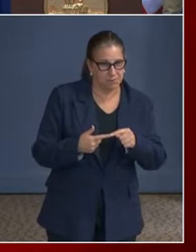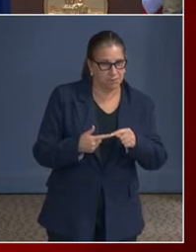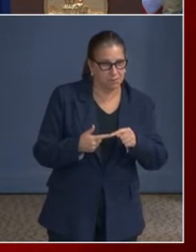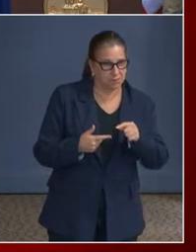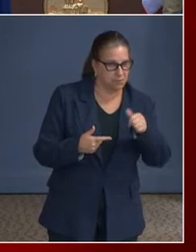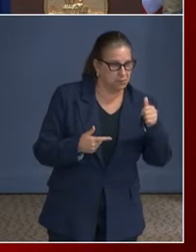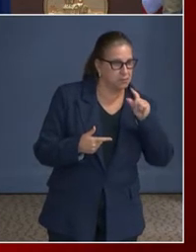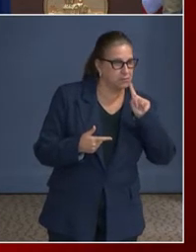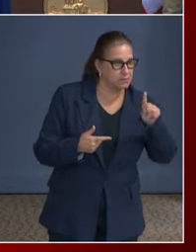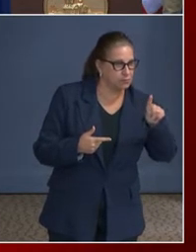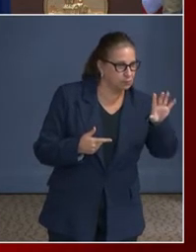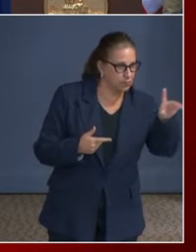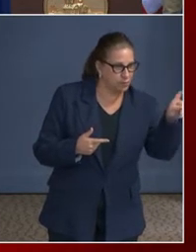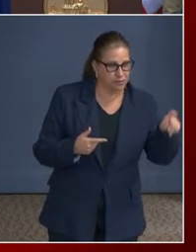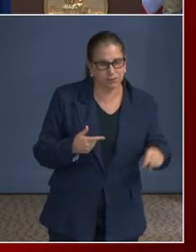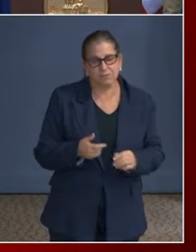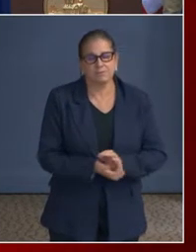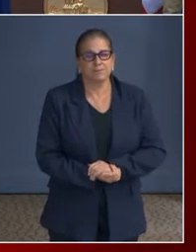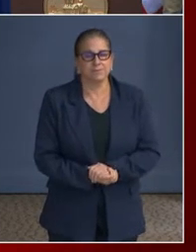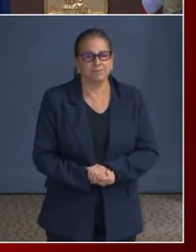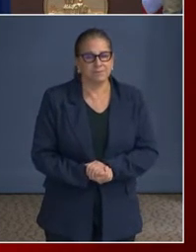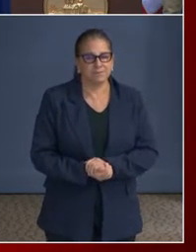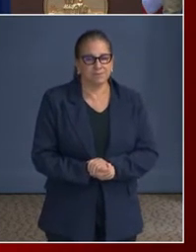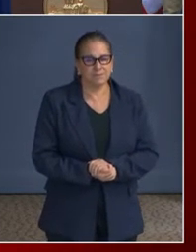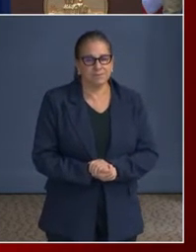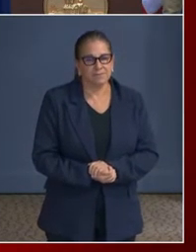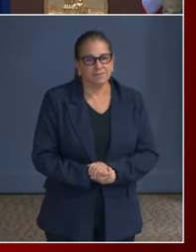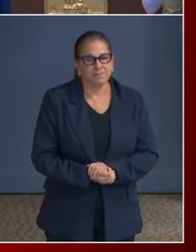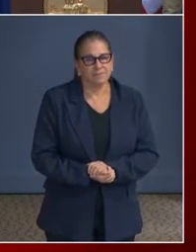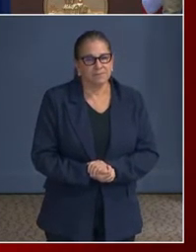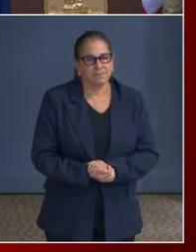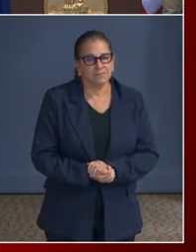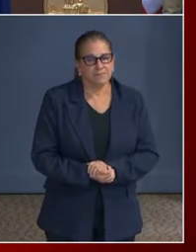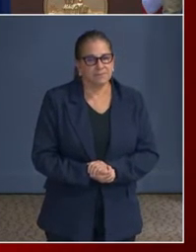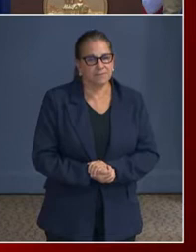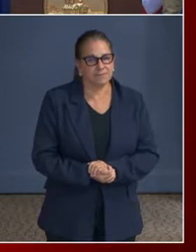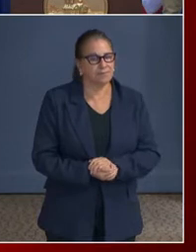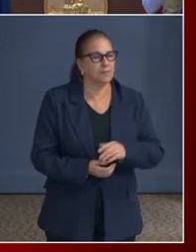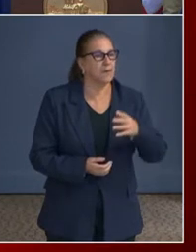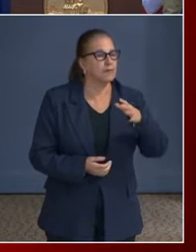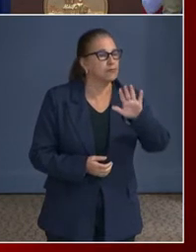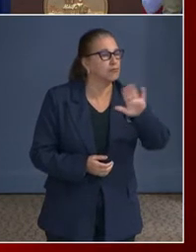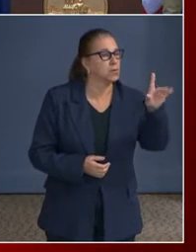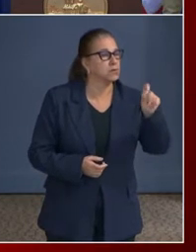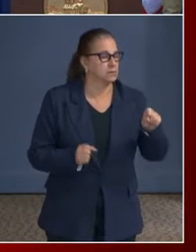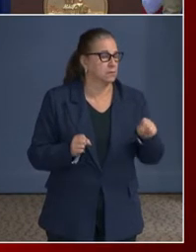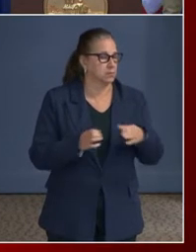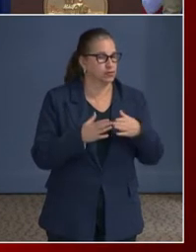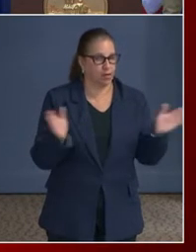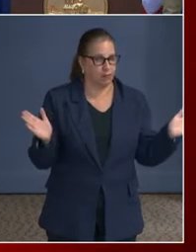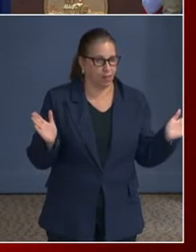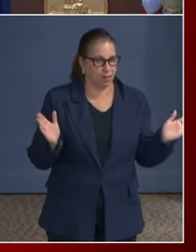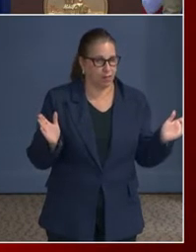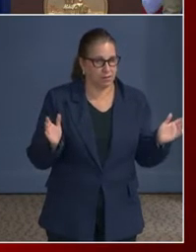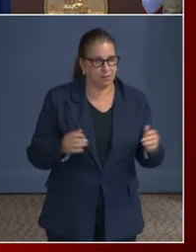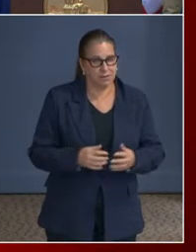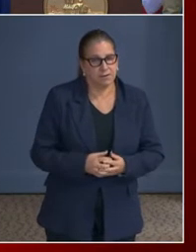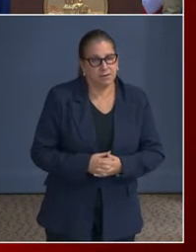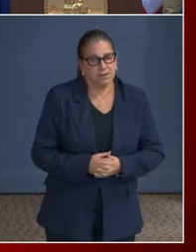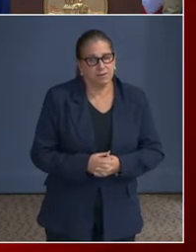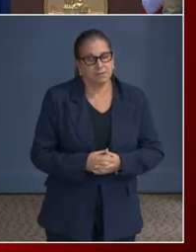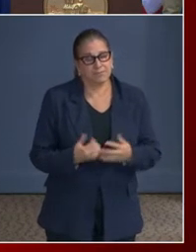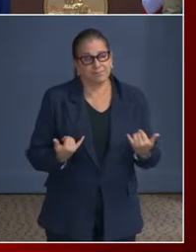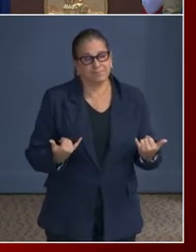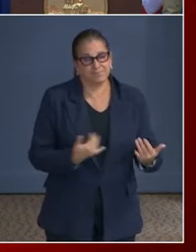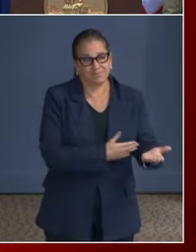related to COVID and more general questions. This morning, we reported 30 new cases of COVID-19 in